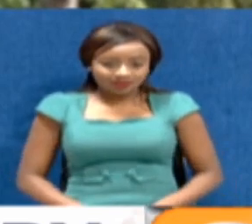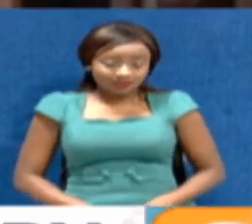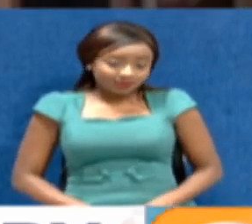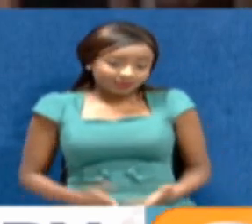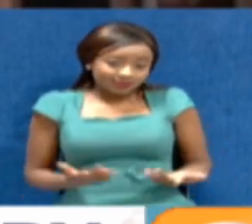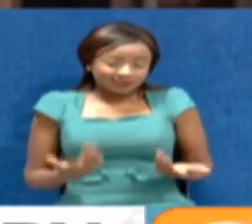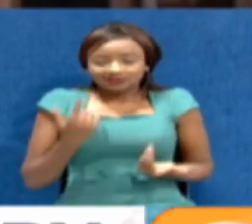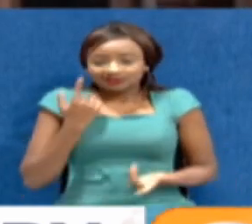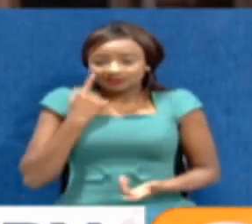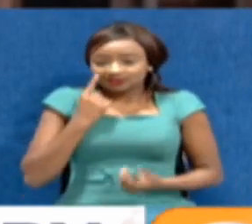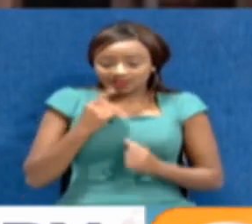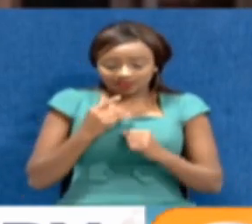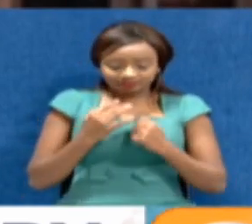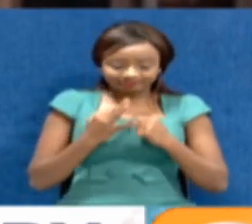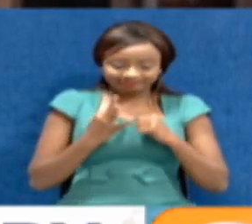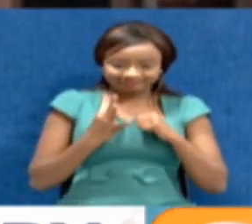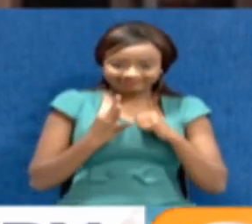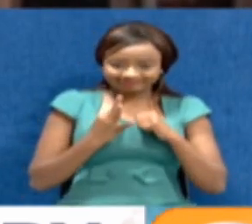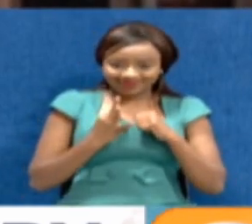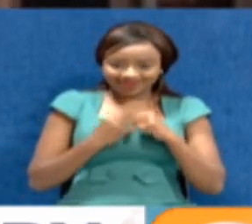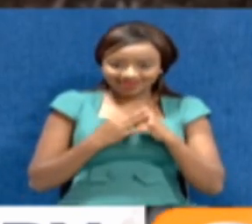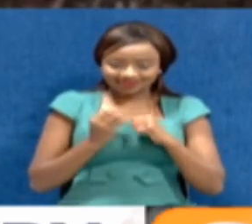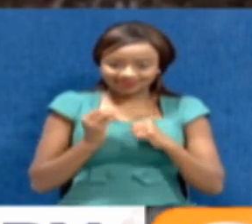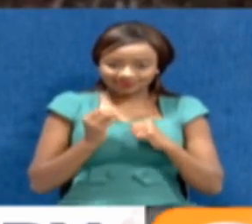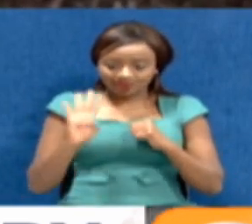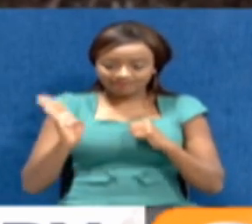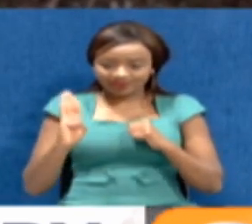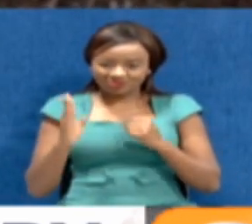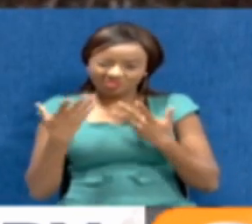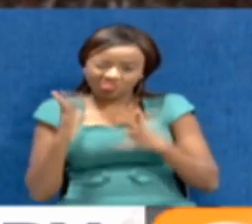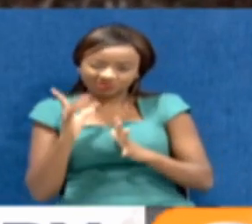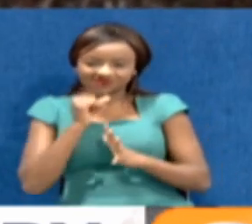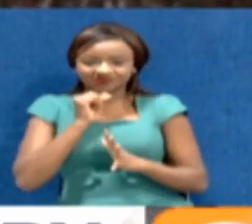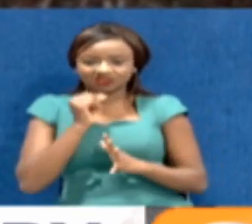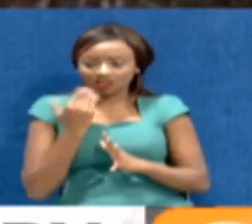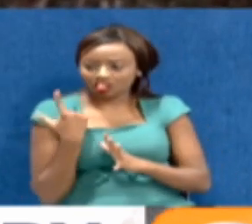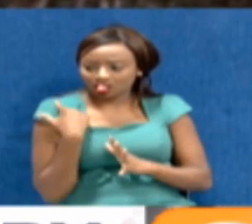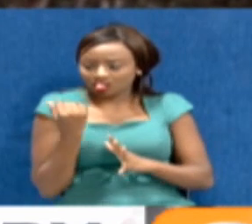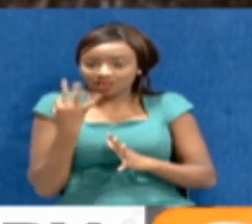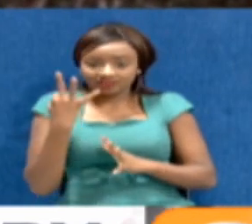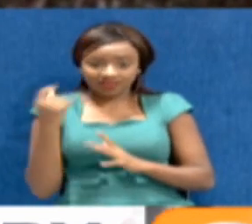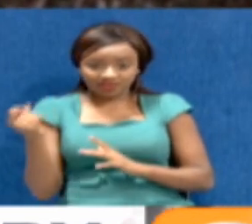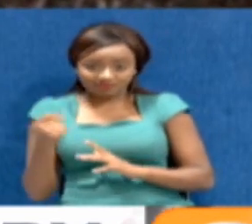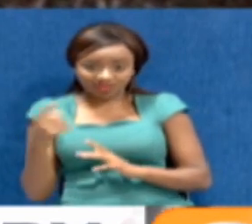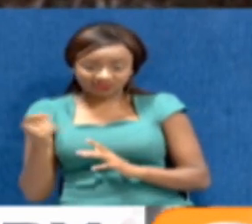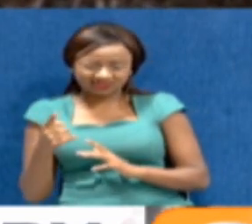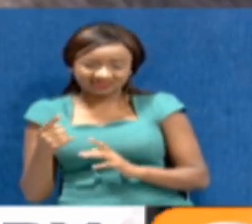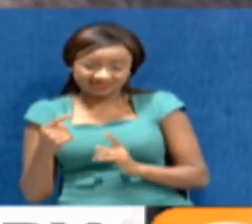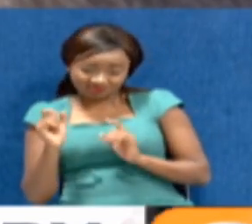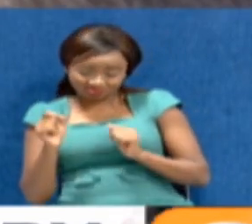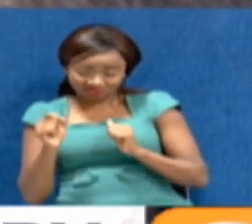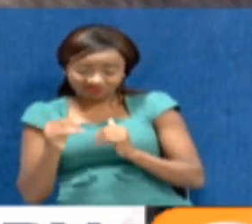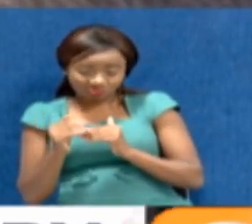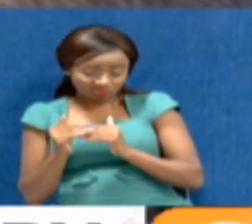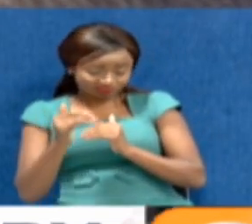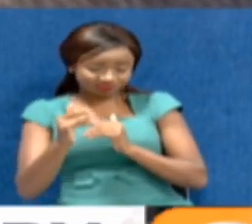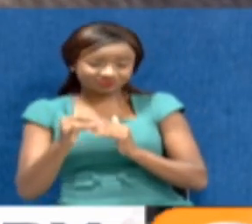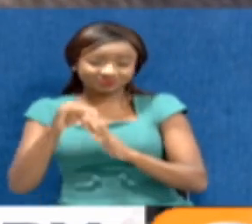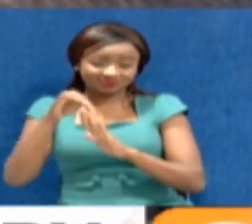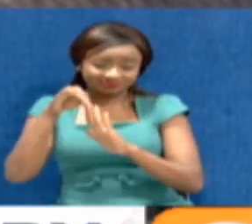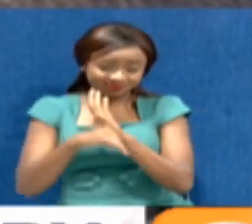Hit by an 80 billion shilling loss in revenues in the last 3 months, Kenya's tourism stares at further losses if the situation is not